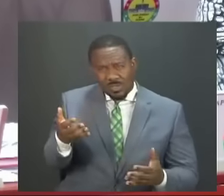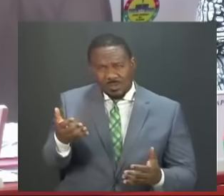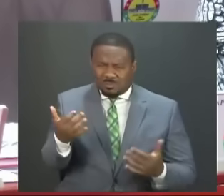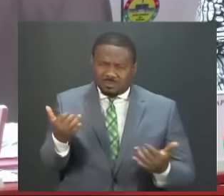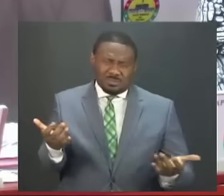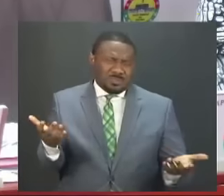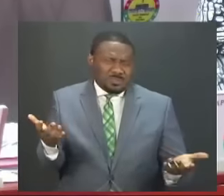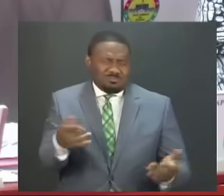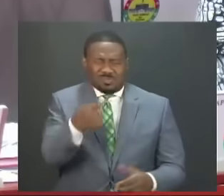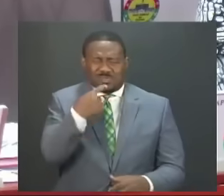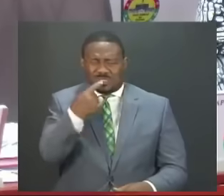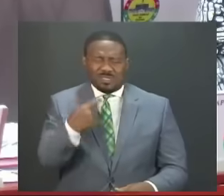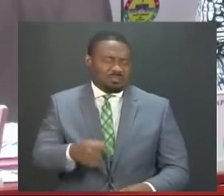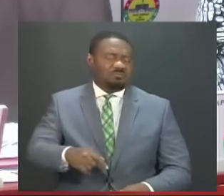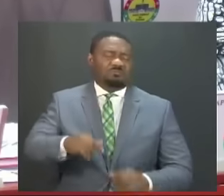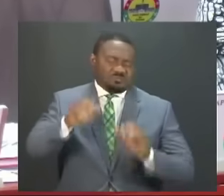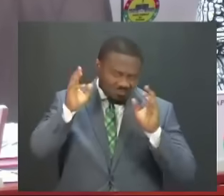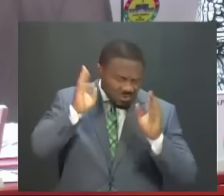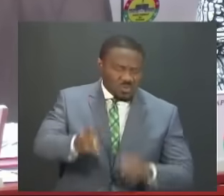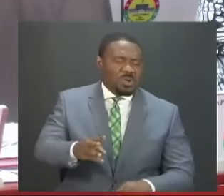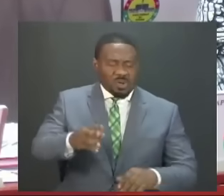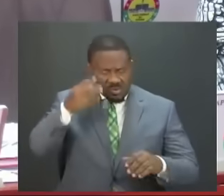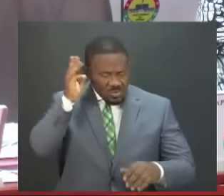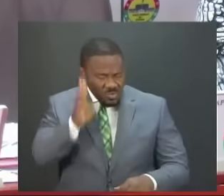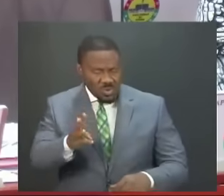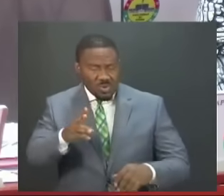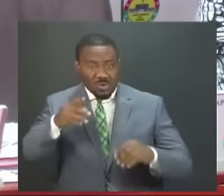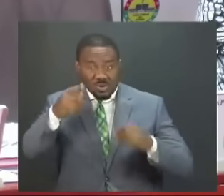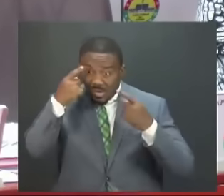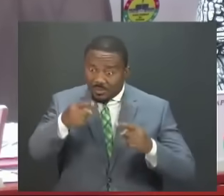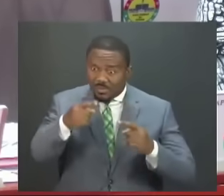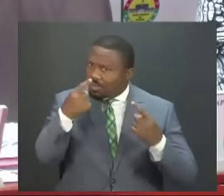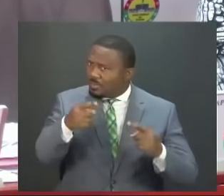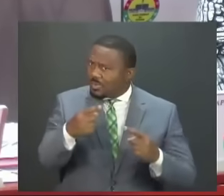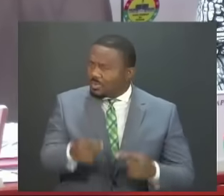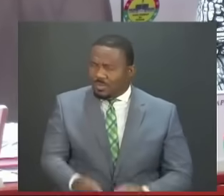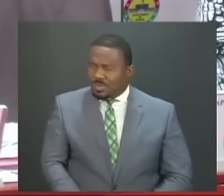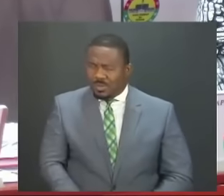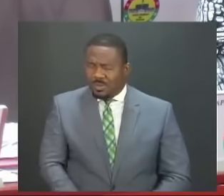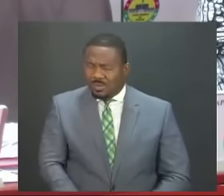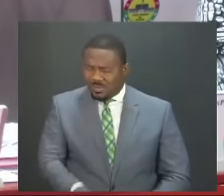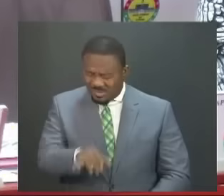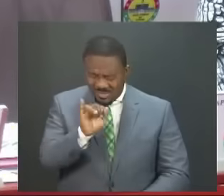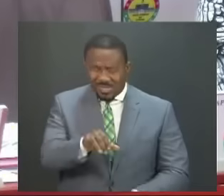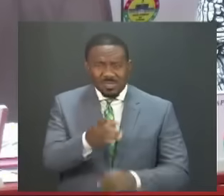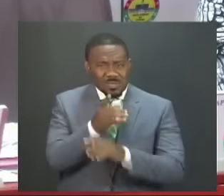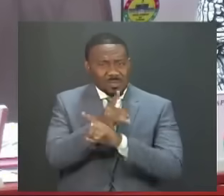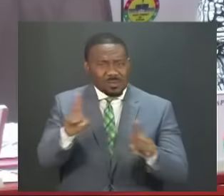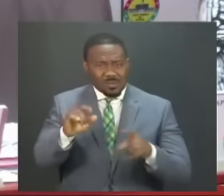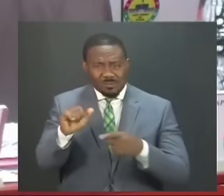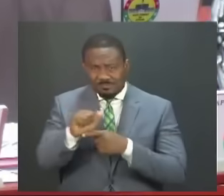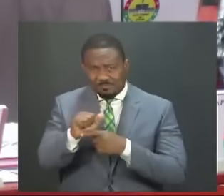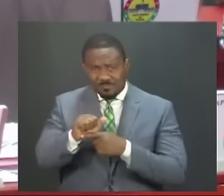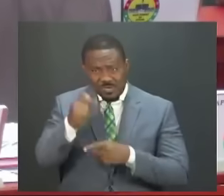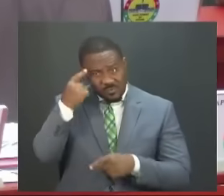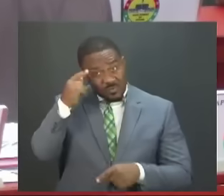it will happen, we argue for posterity. Democracy and practice is for